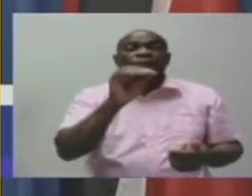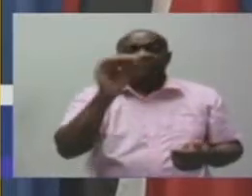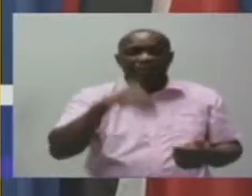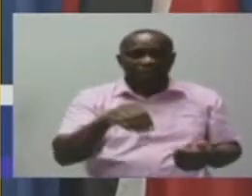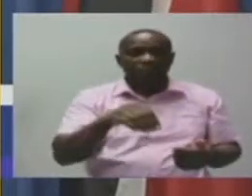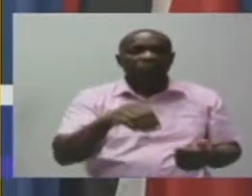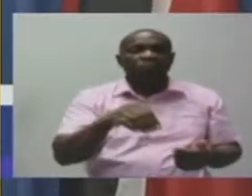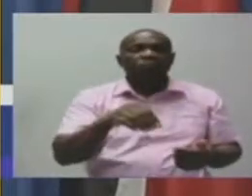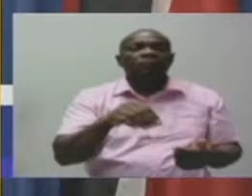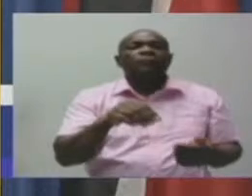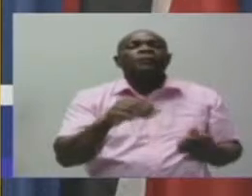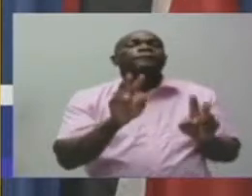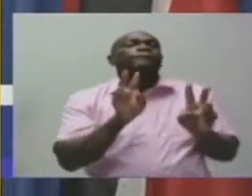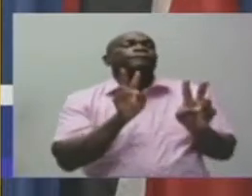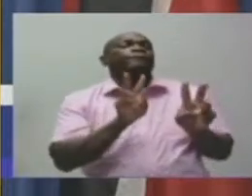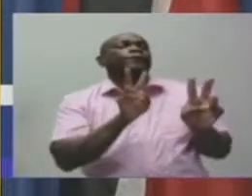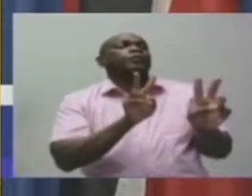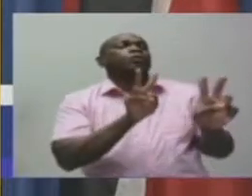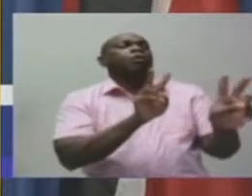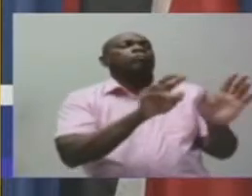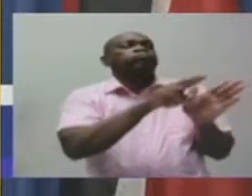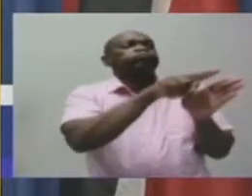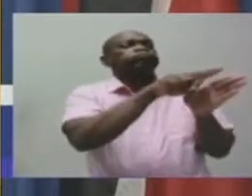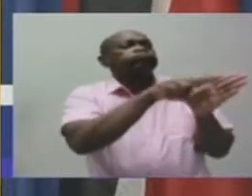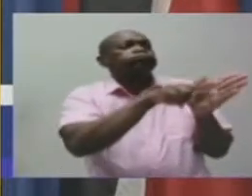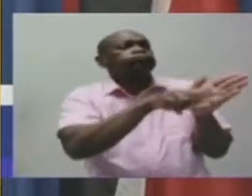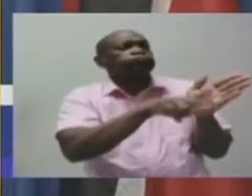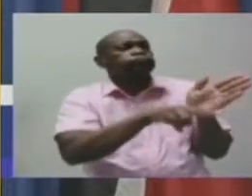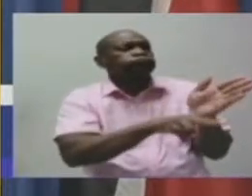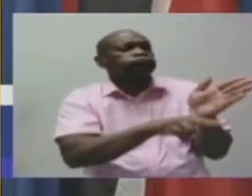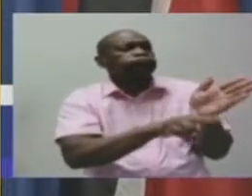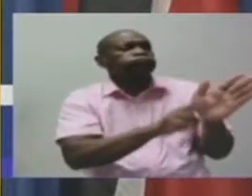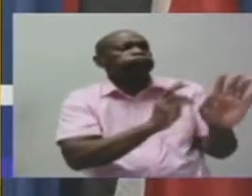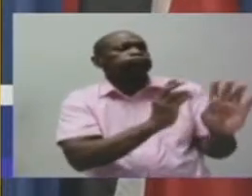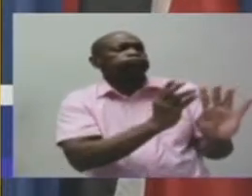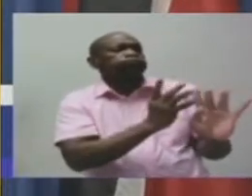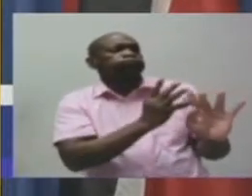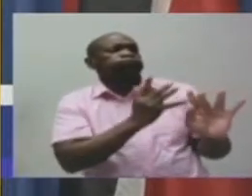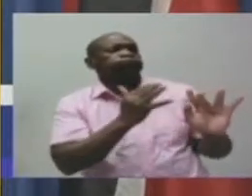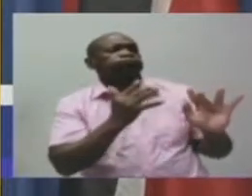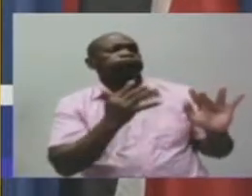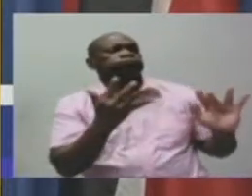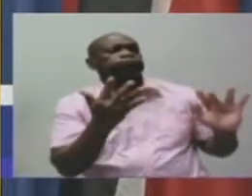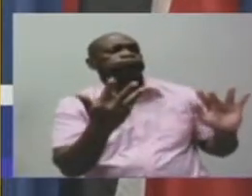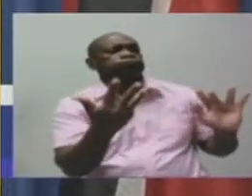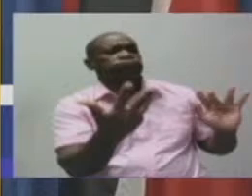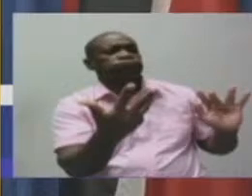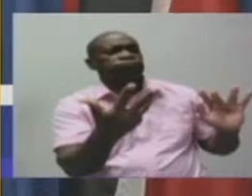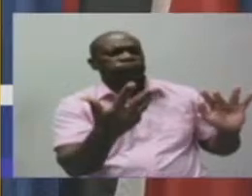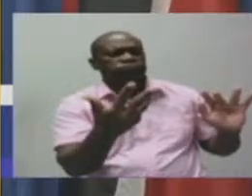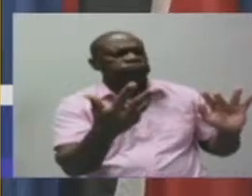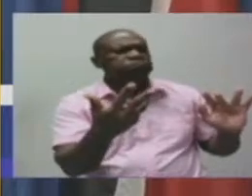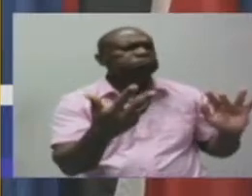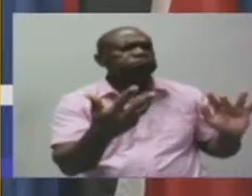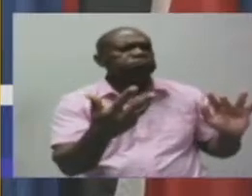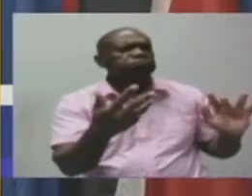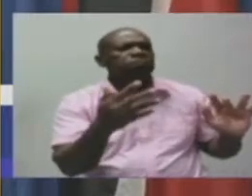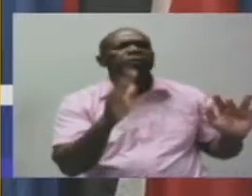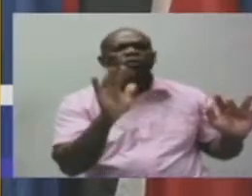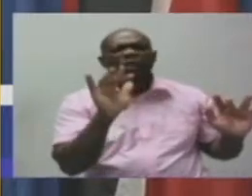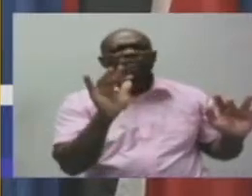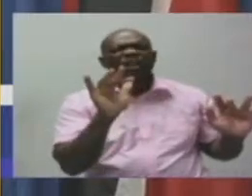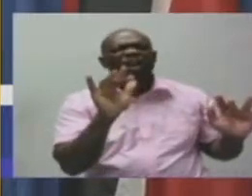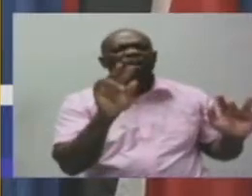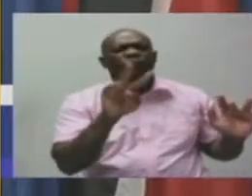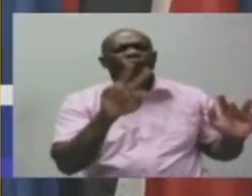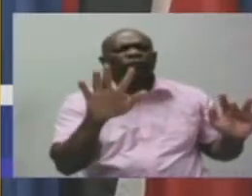we will allow 25 persons at the graveside. It was 10. We think 25 will allow more persons